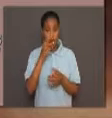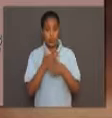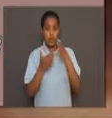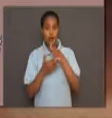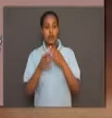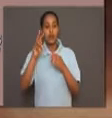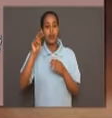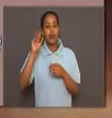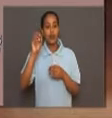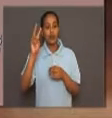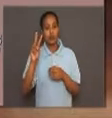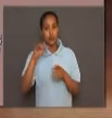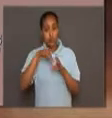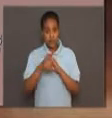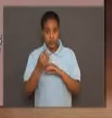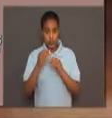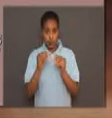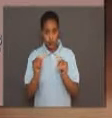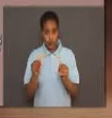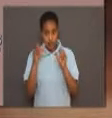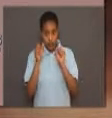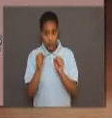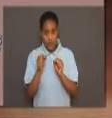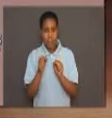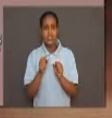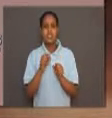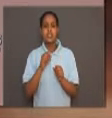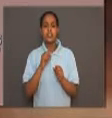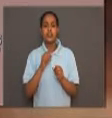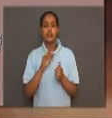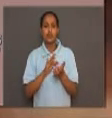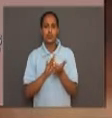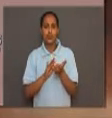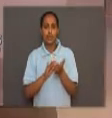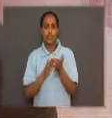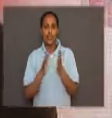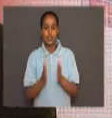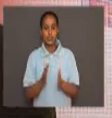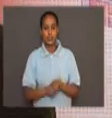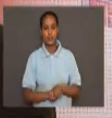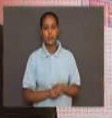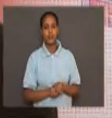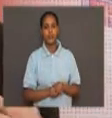of nitrites in the soil can be toxic to plants.